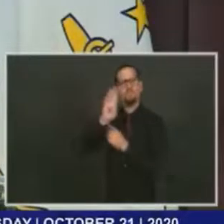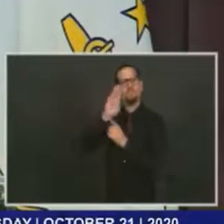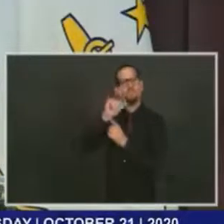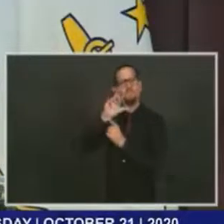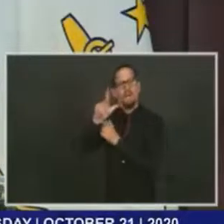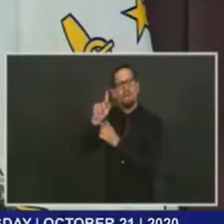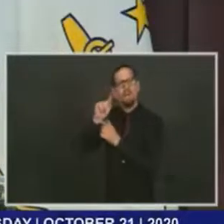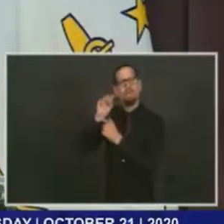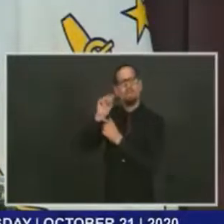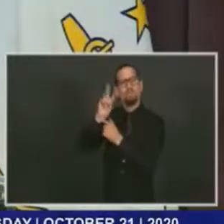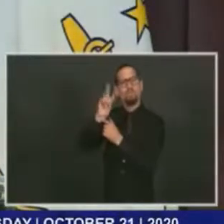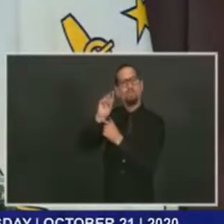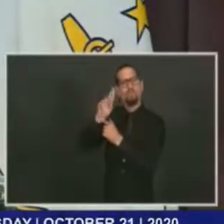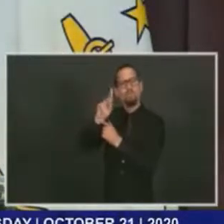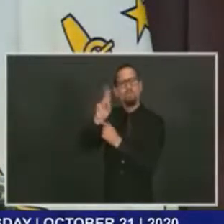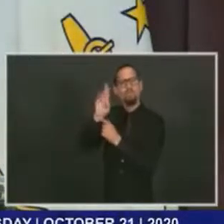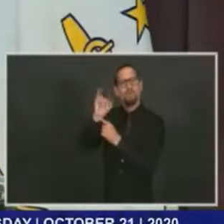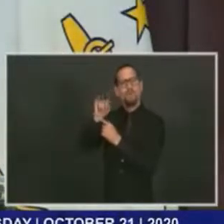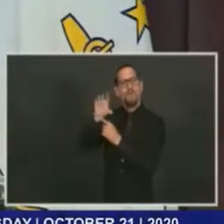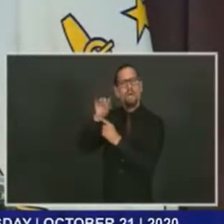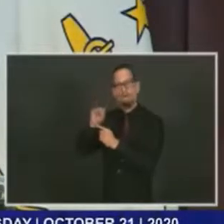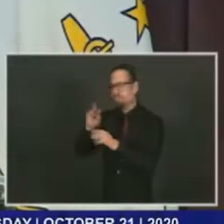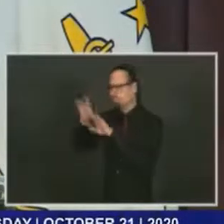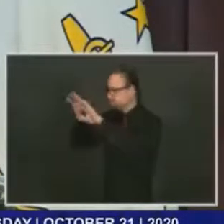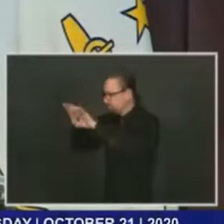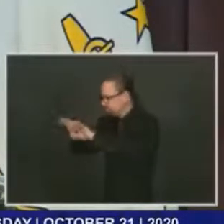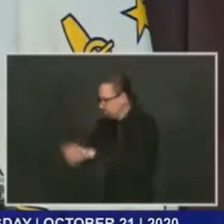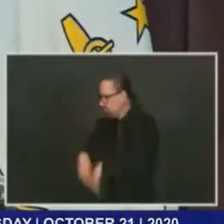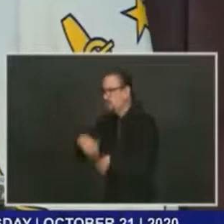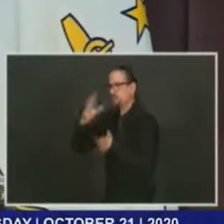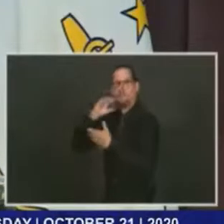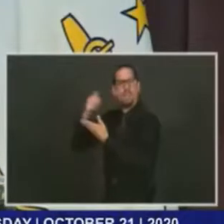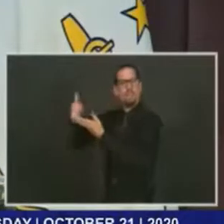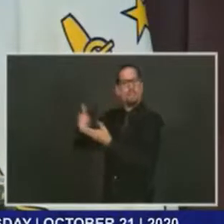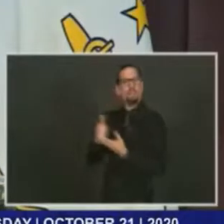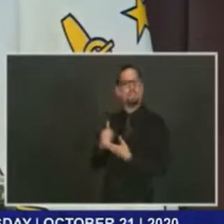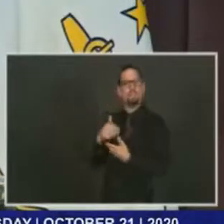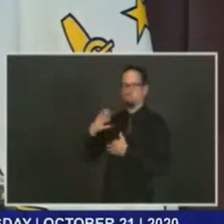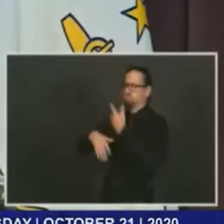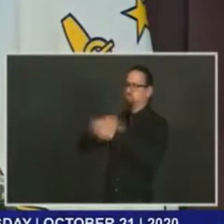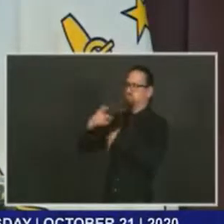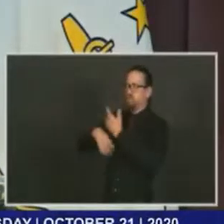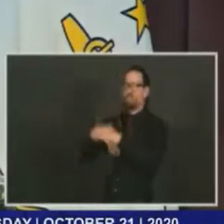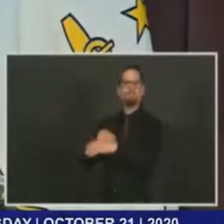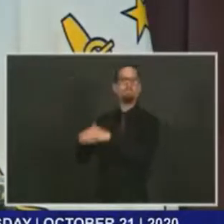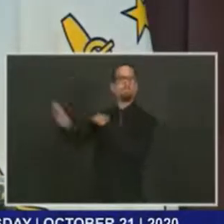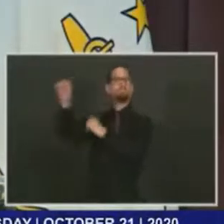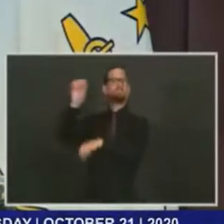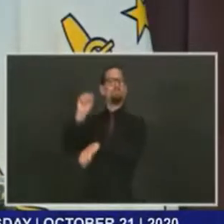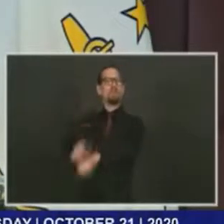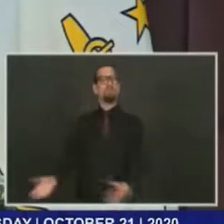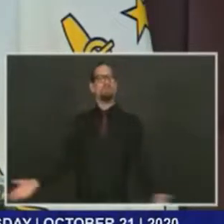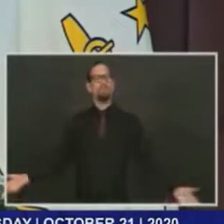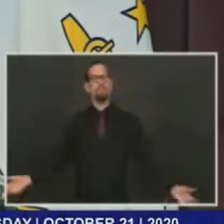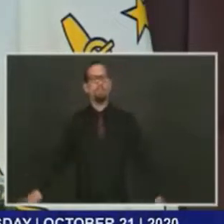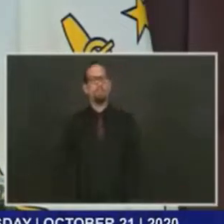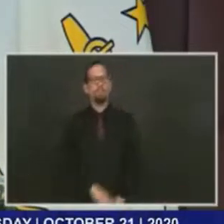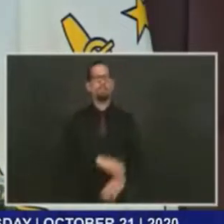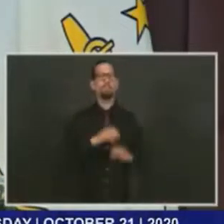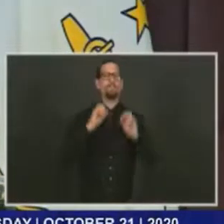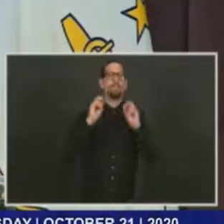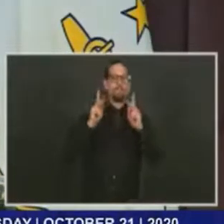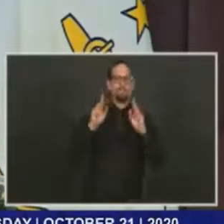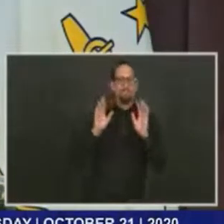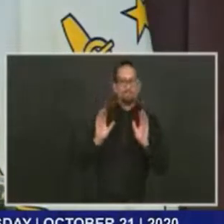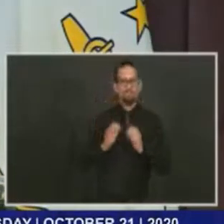Speaking of jobs, I want to make an announcement about manufacturing. I want to acknowledge the manufacturing and construction industries